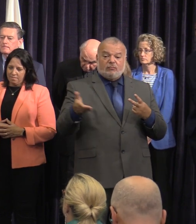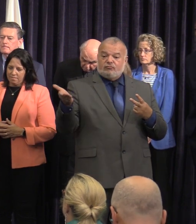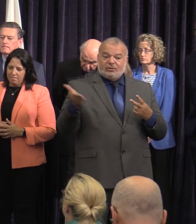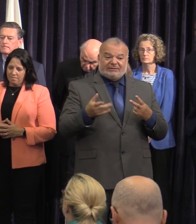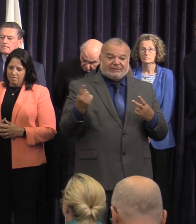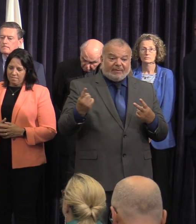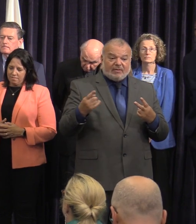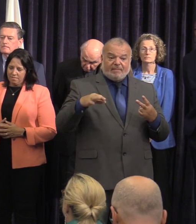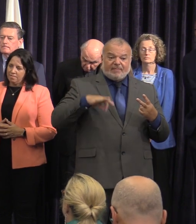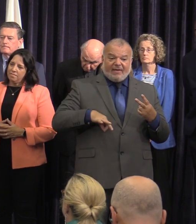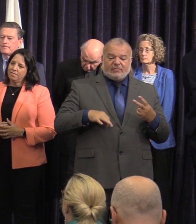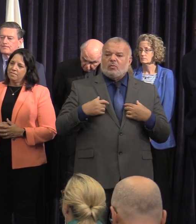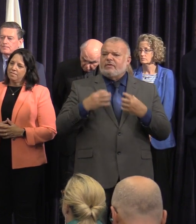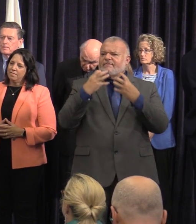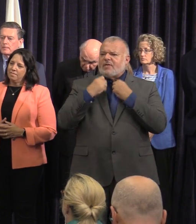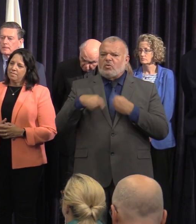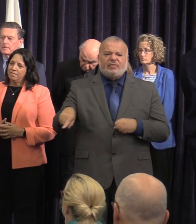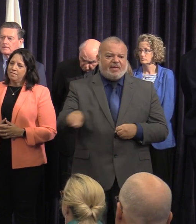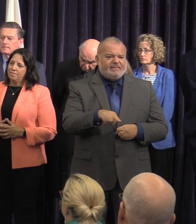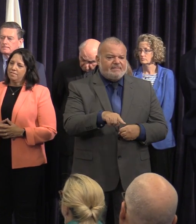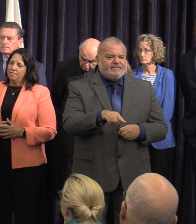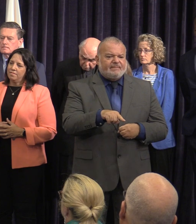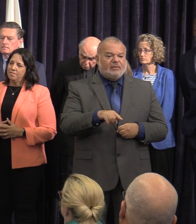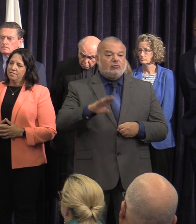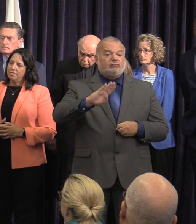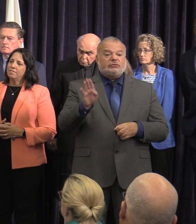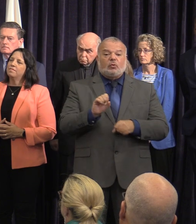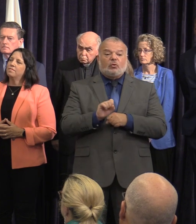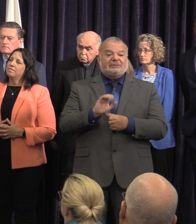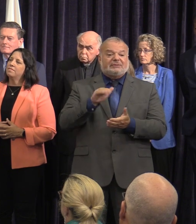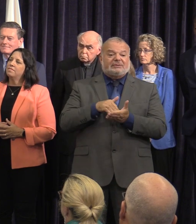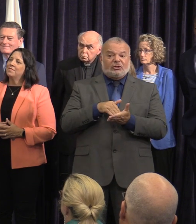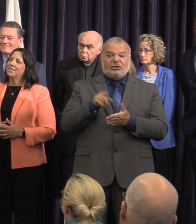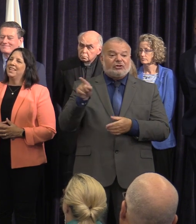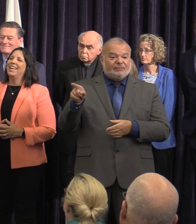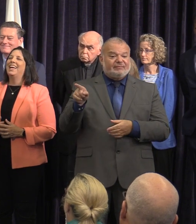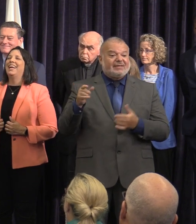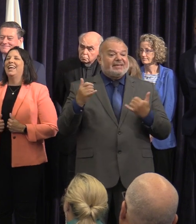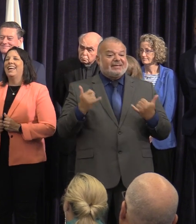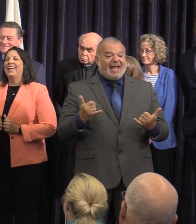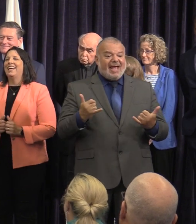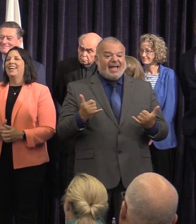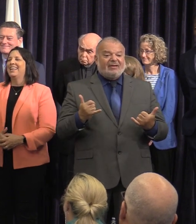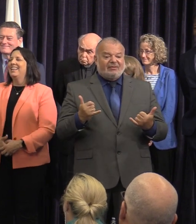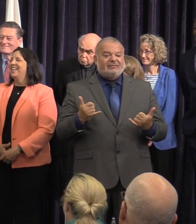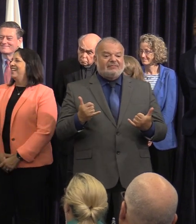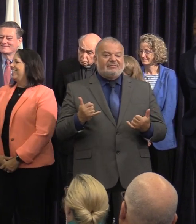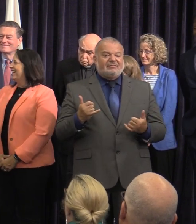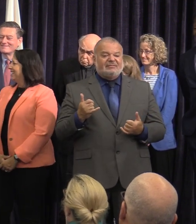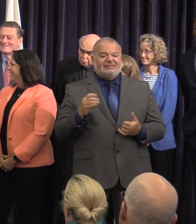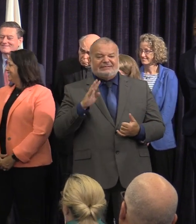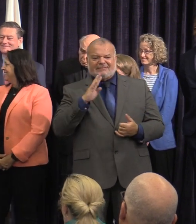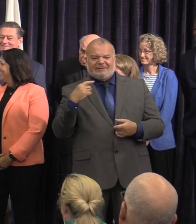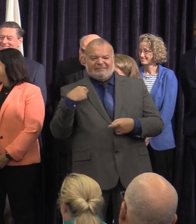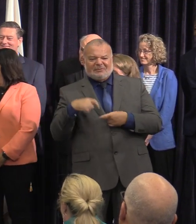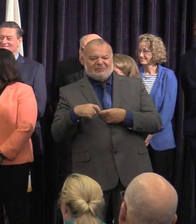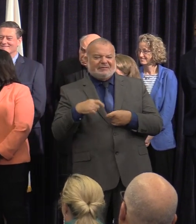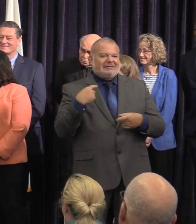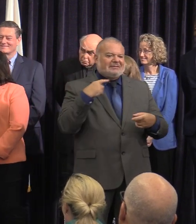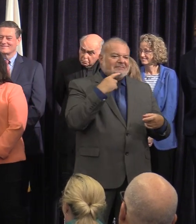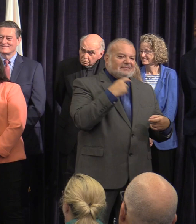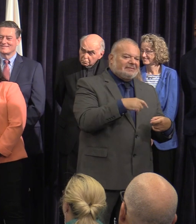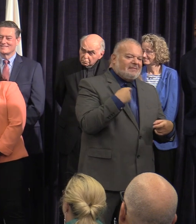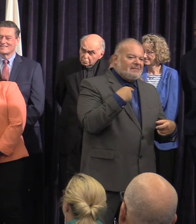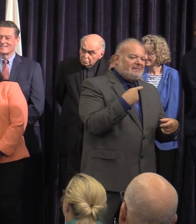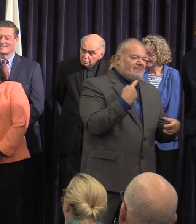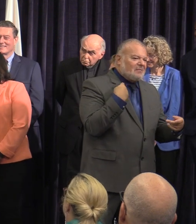at the Brazilian Worker Center now, we say we speak Spanglish, we speak Portuñol. Every day we learn